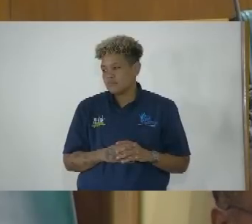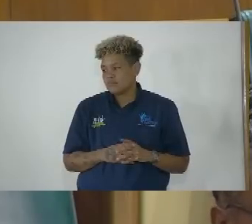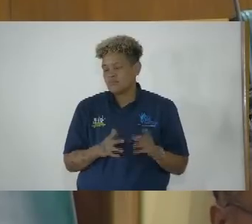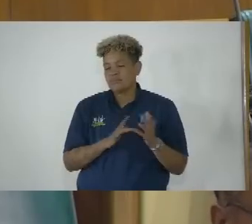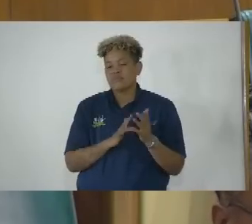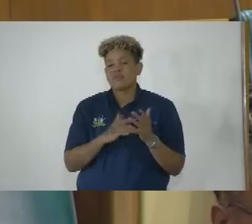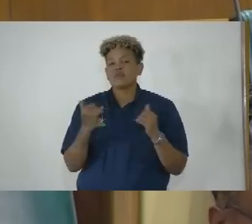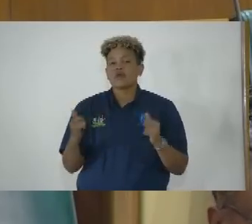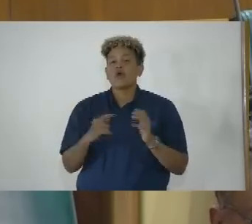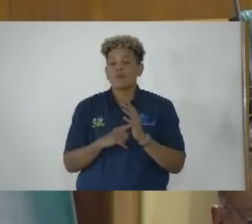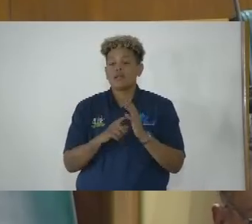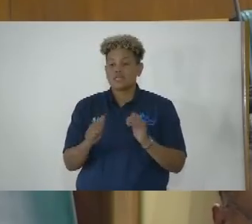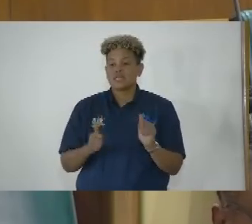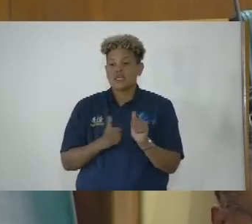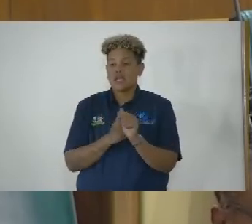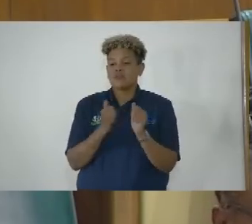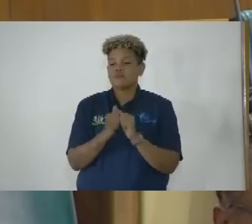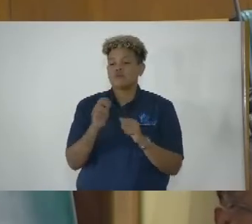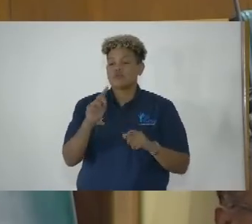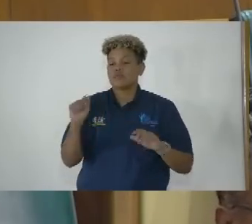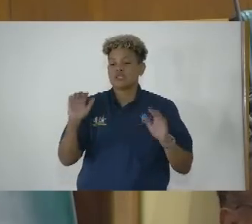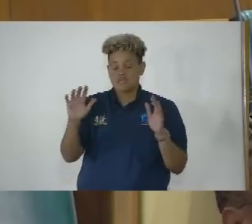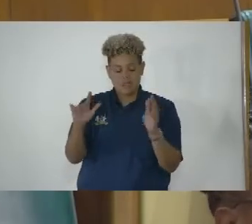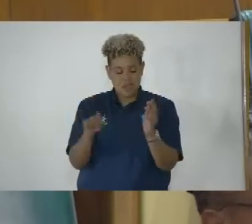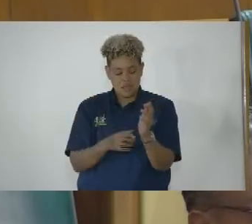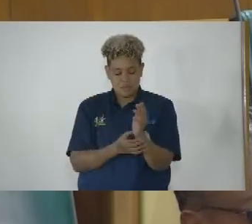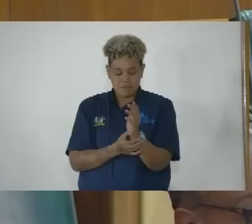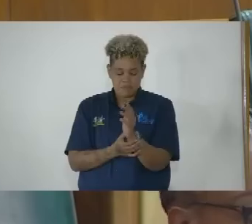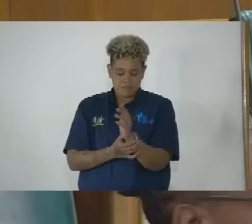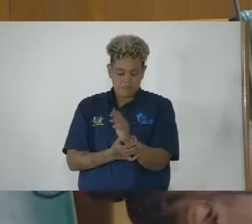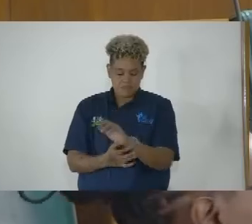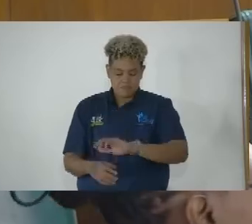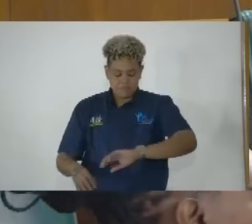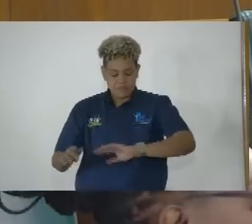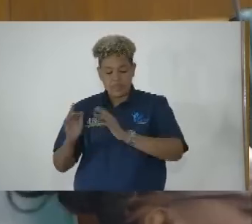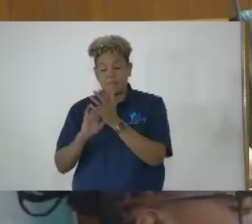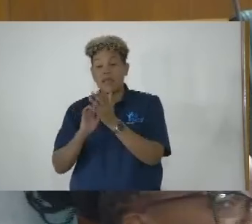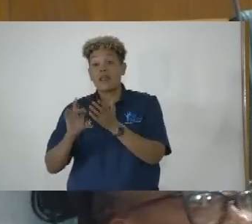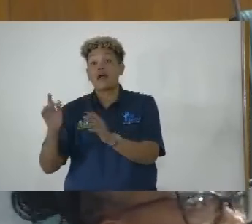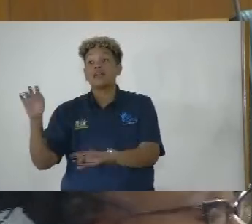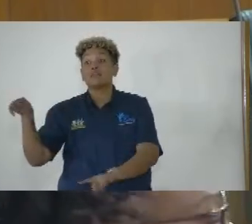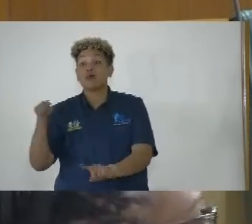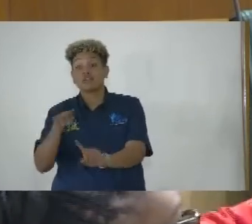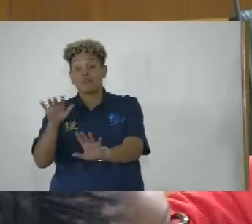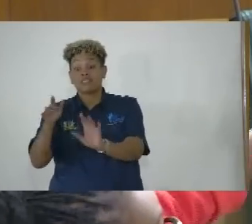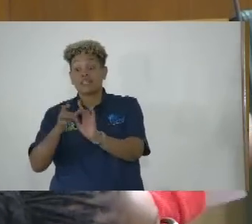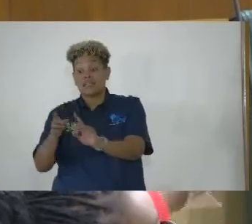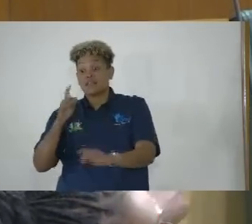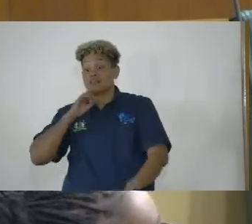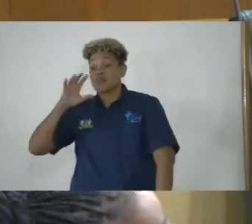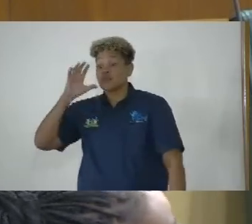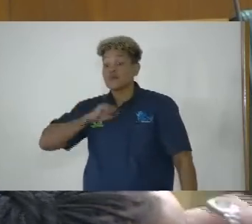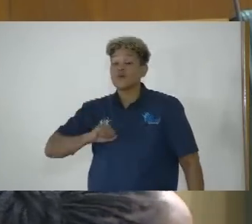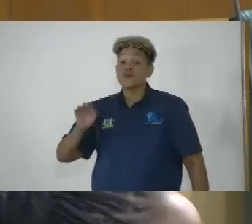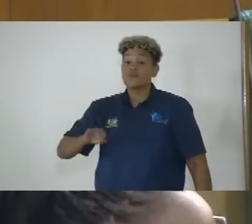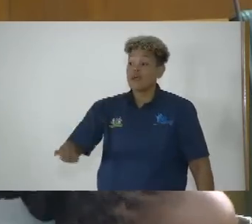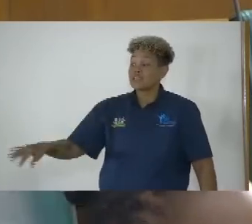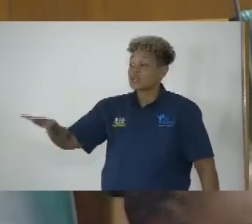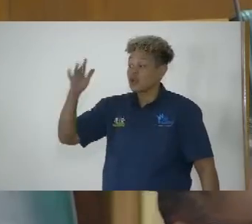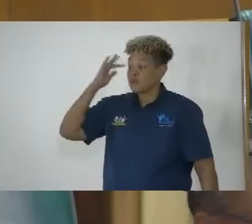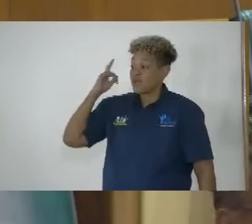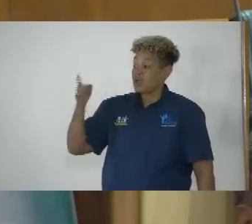Yes, that's what I'm pointing to. The medical model is antiquated because